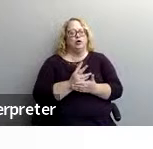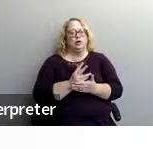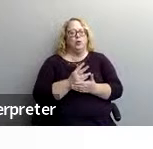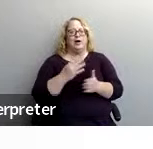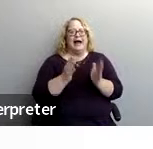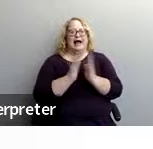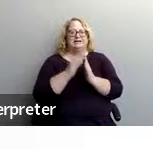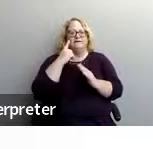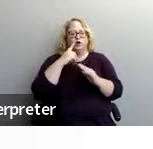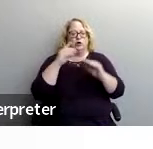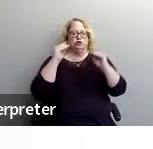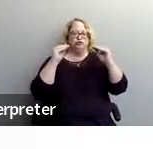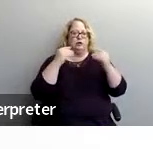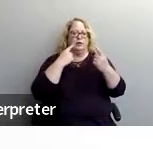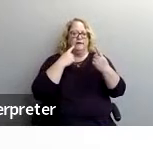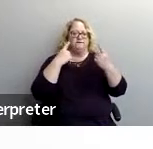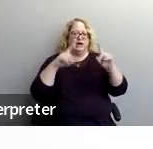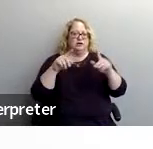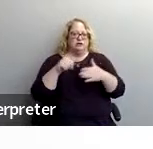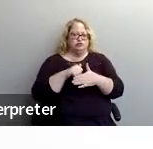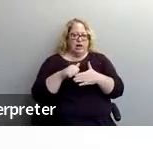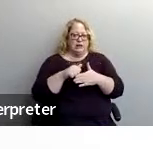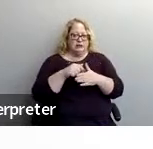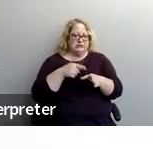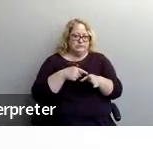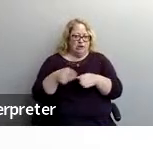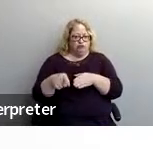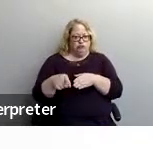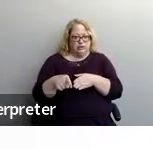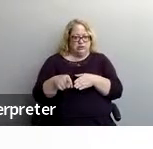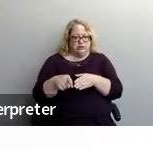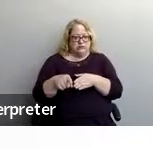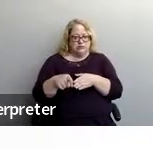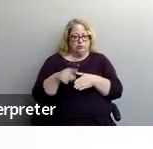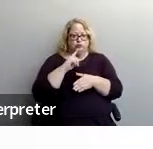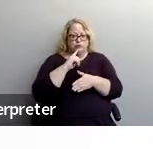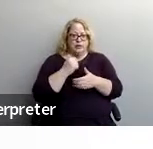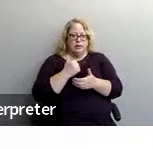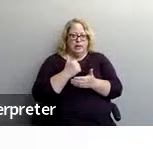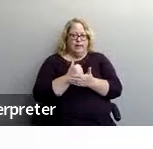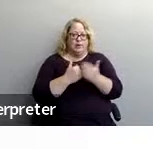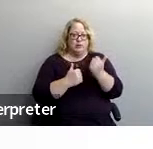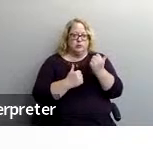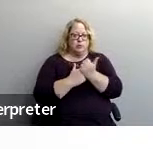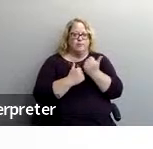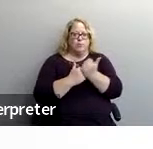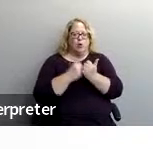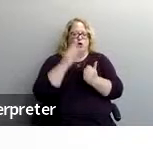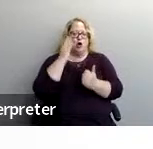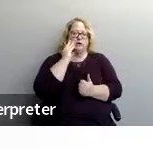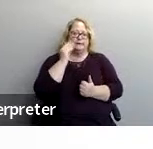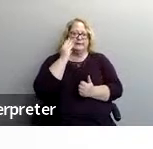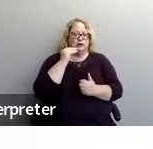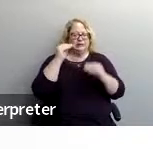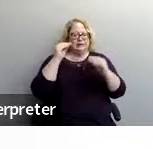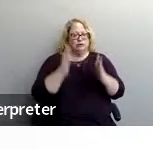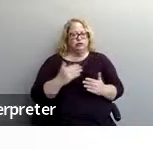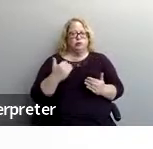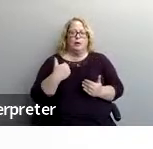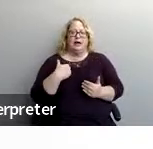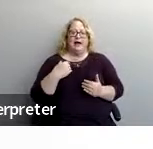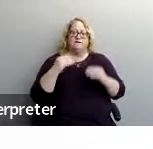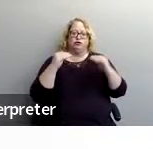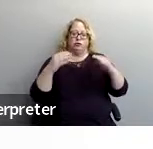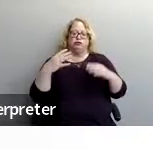we're asking for an instructional effective practice specialist to really help support our veteran teachers. We have instructional coaches